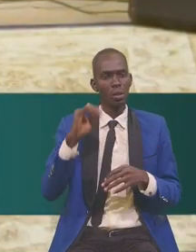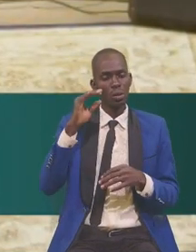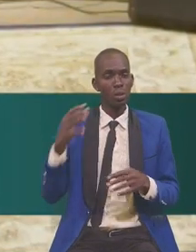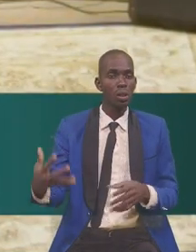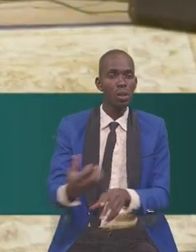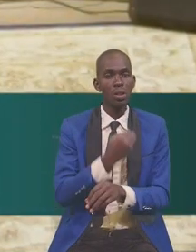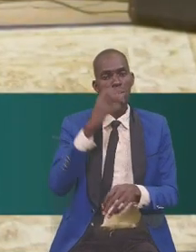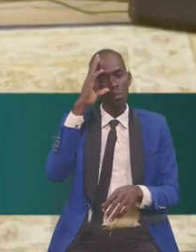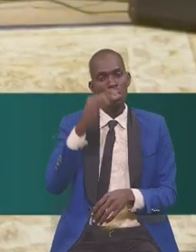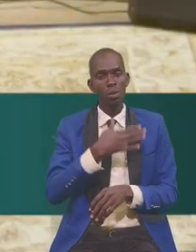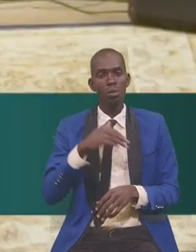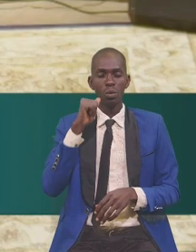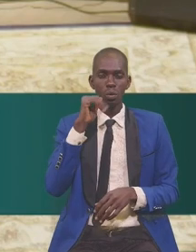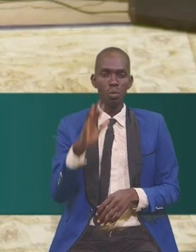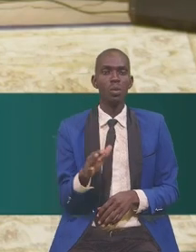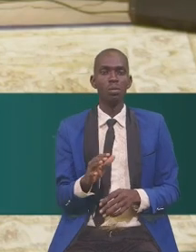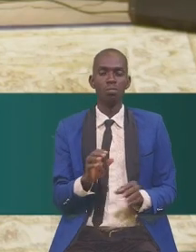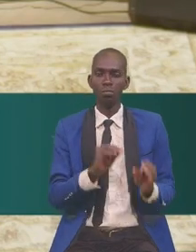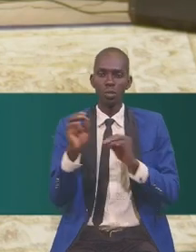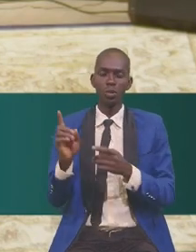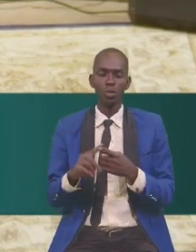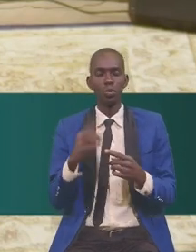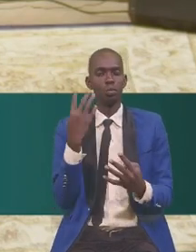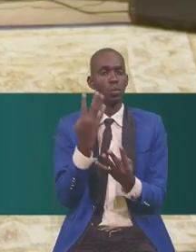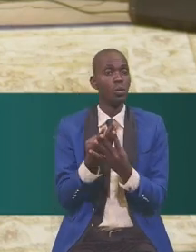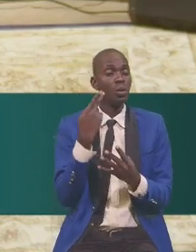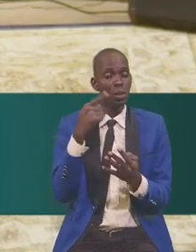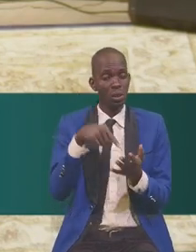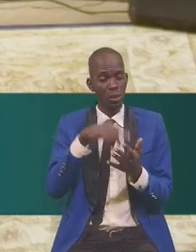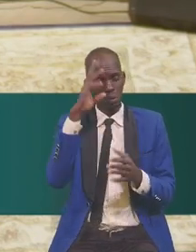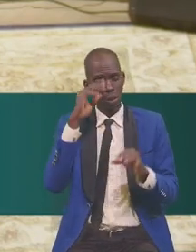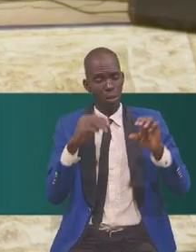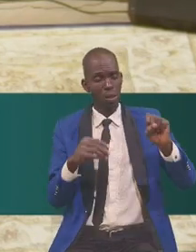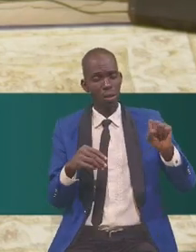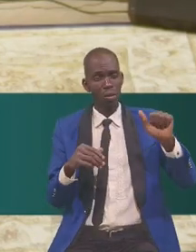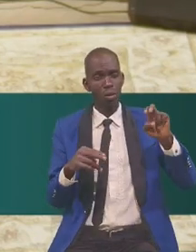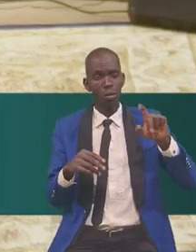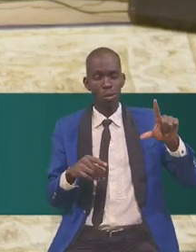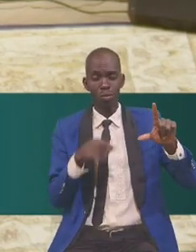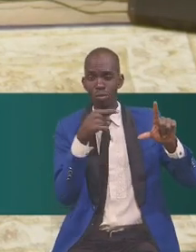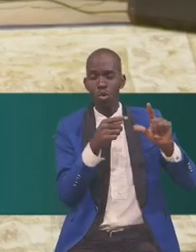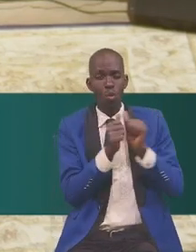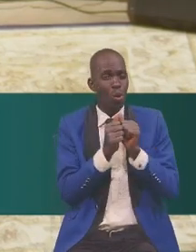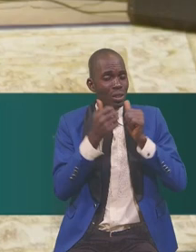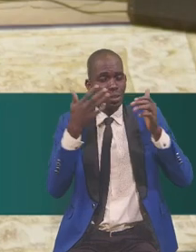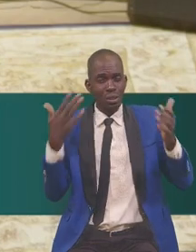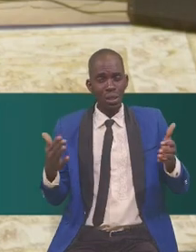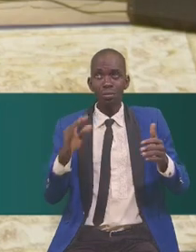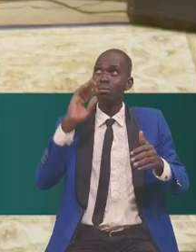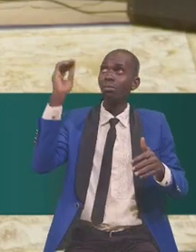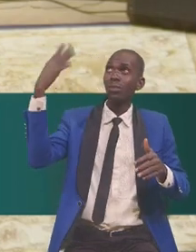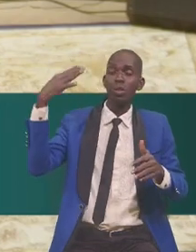without grace, this man without faith at that time, can so strategize in wanting